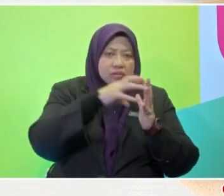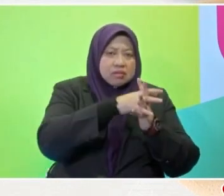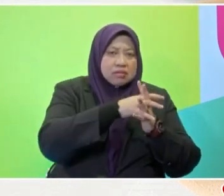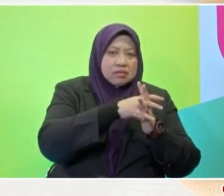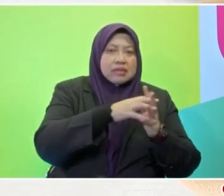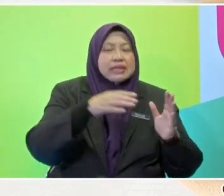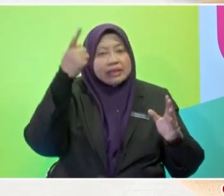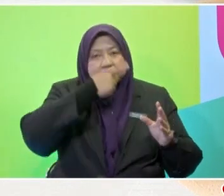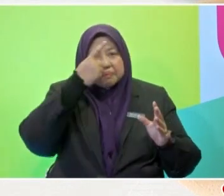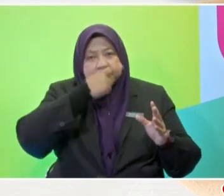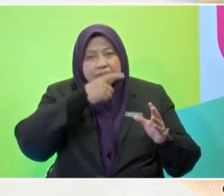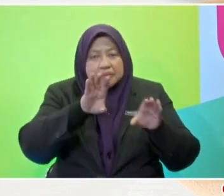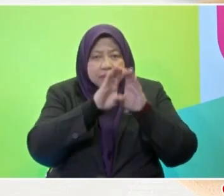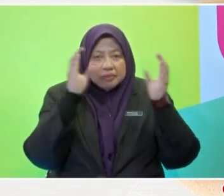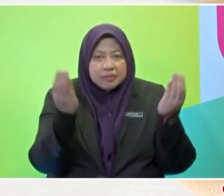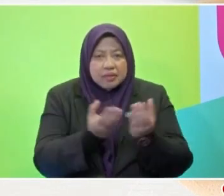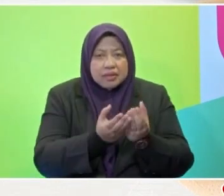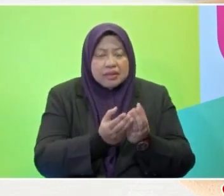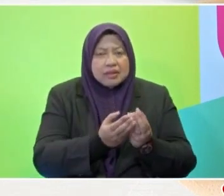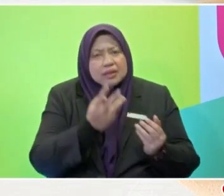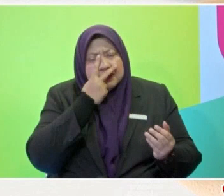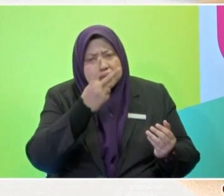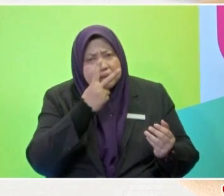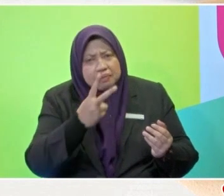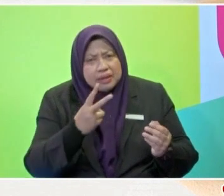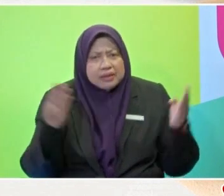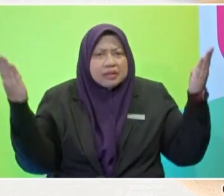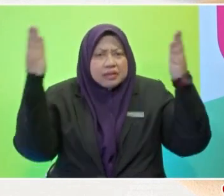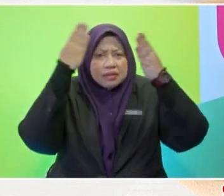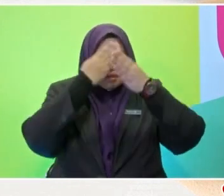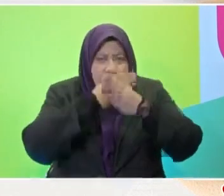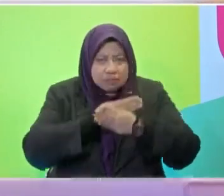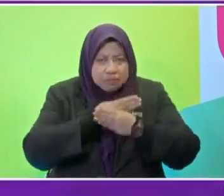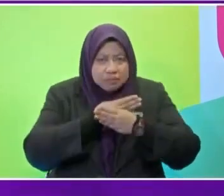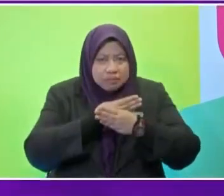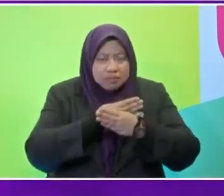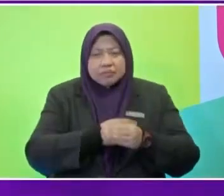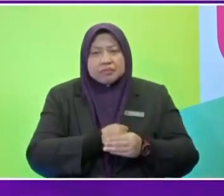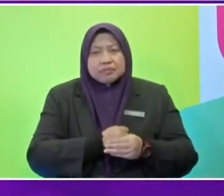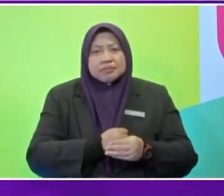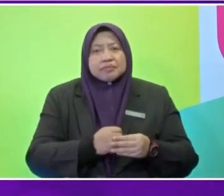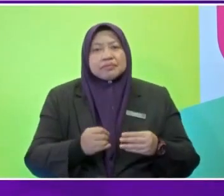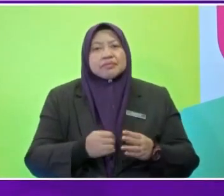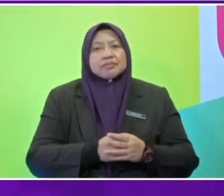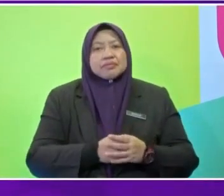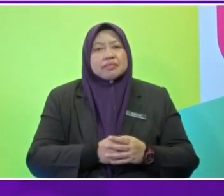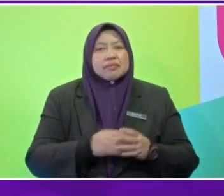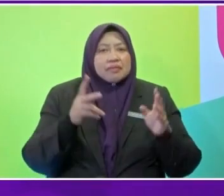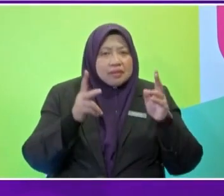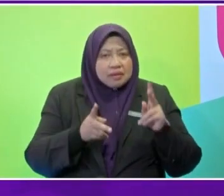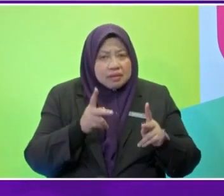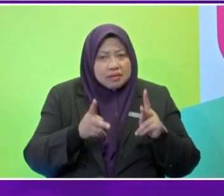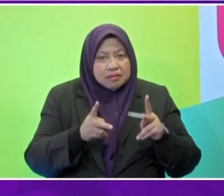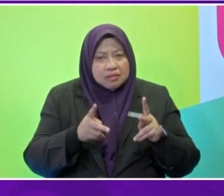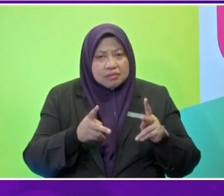placed in front of the ball, we can see the ball, but it is not clear. Just a bit. Yes. Mm-mm. And